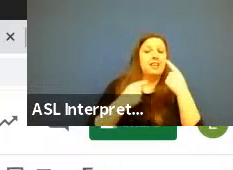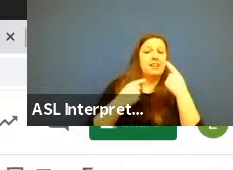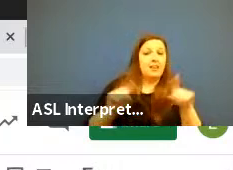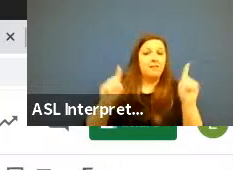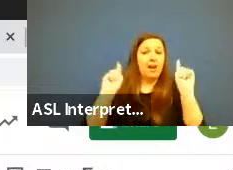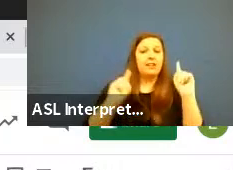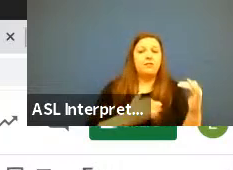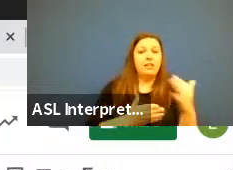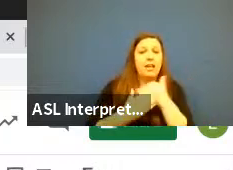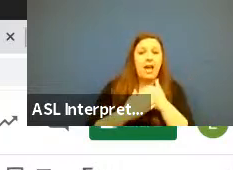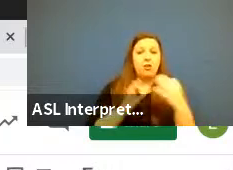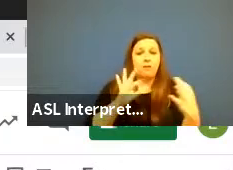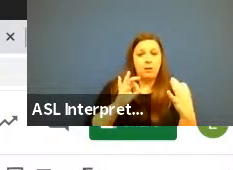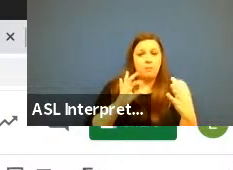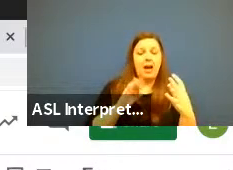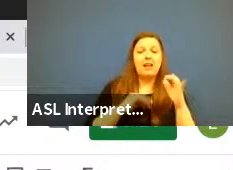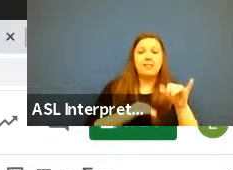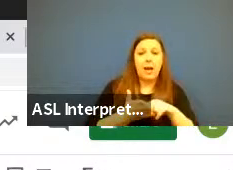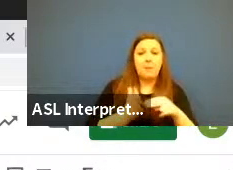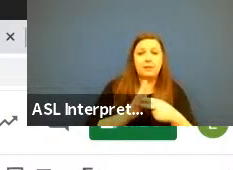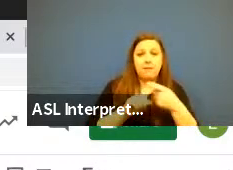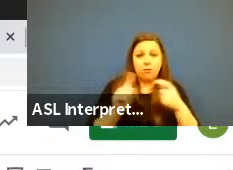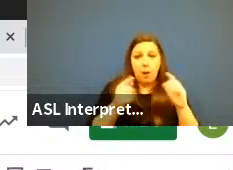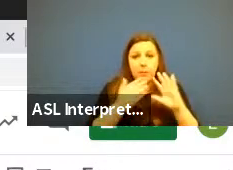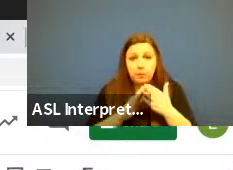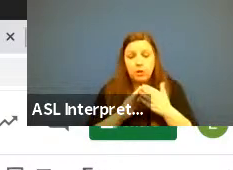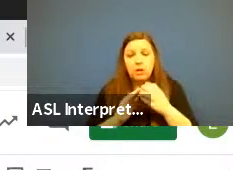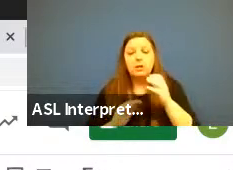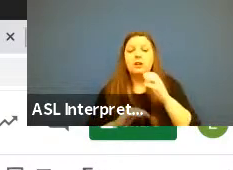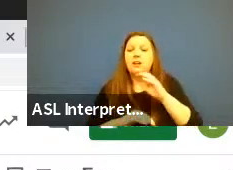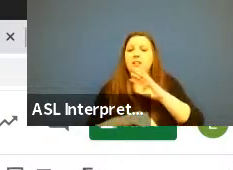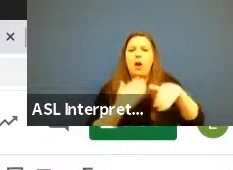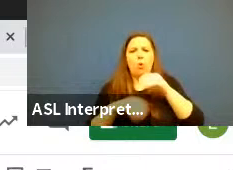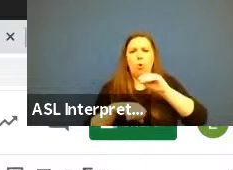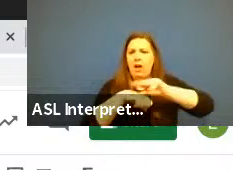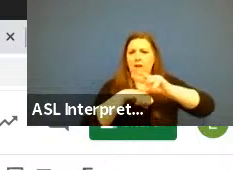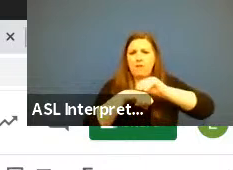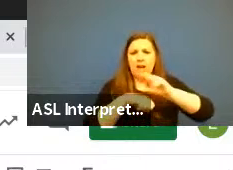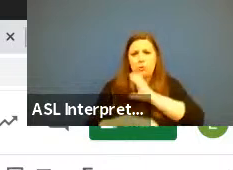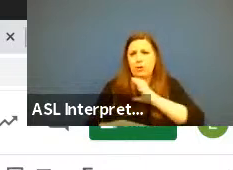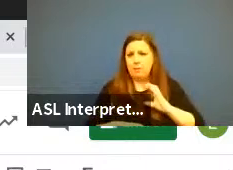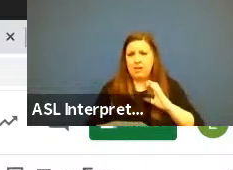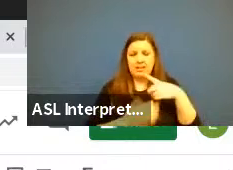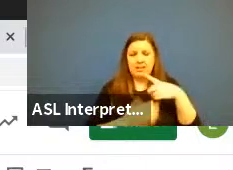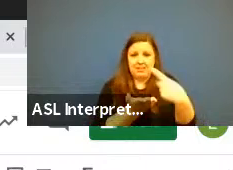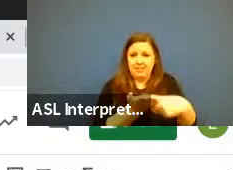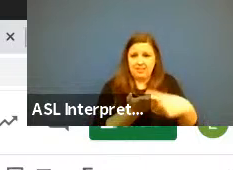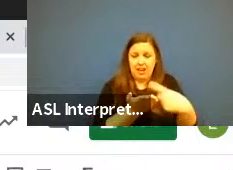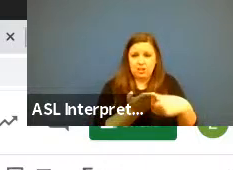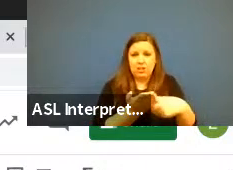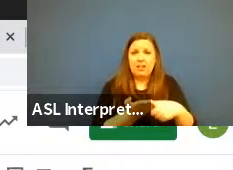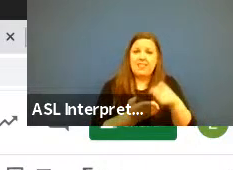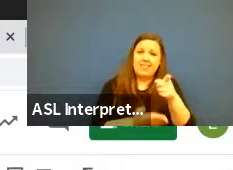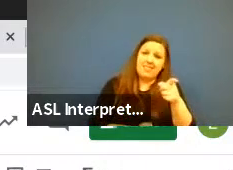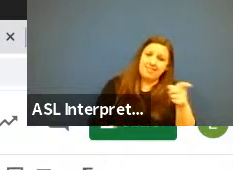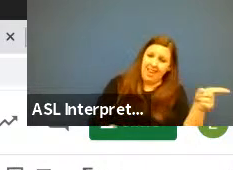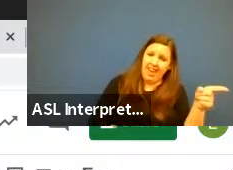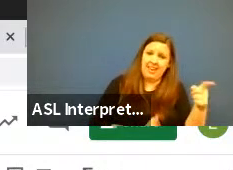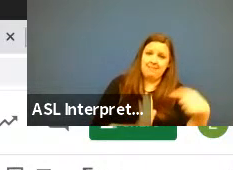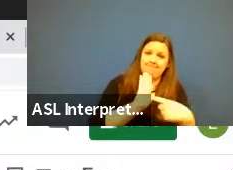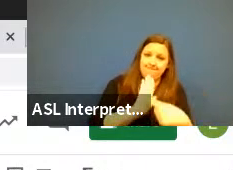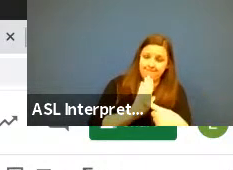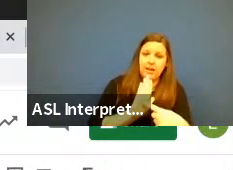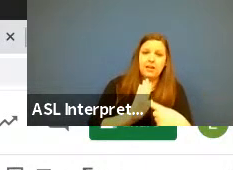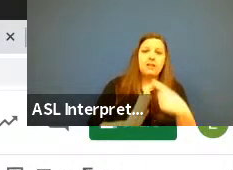the community. And the whole advisory committee discussion that they refer to, they say it's in